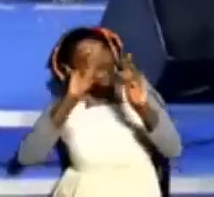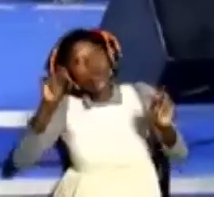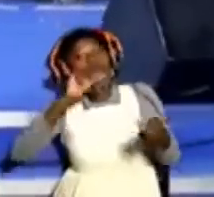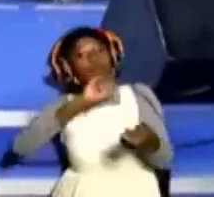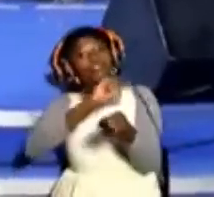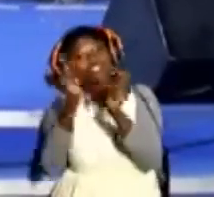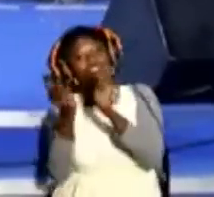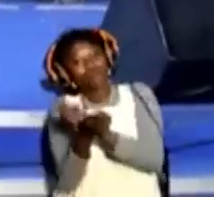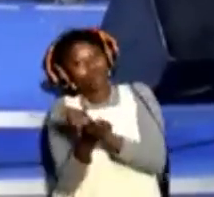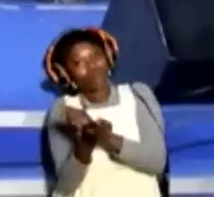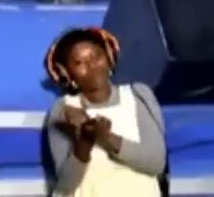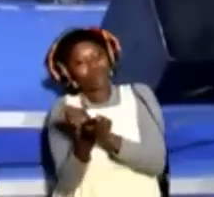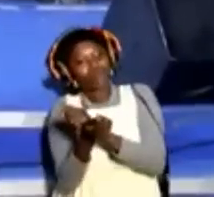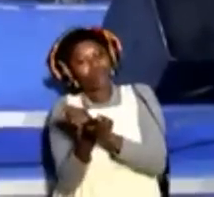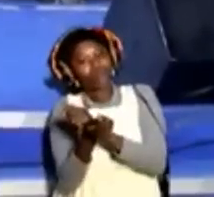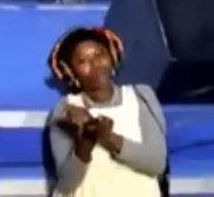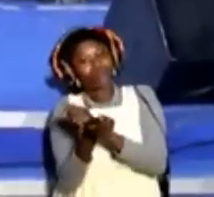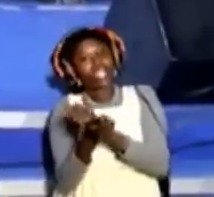change.